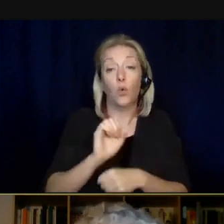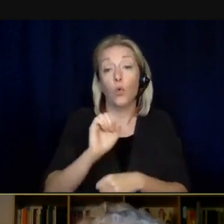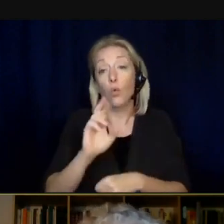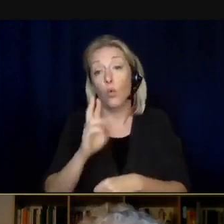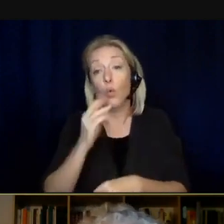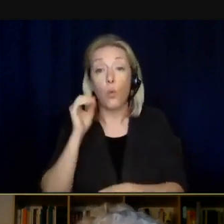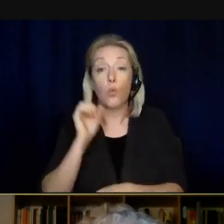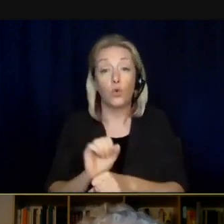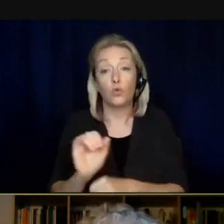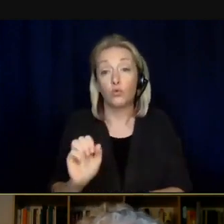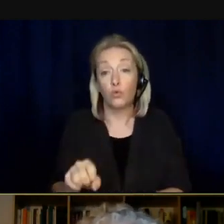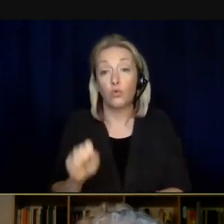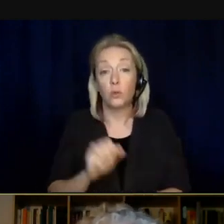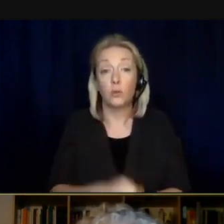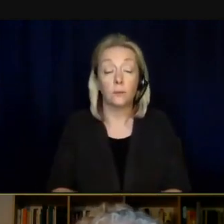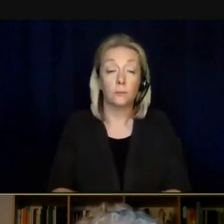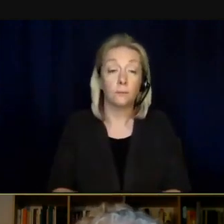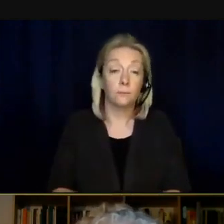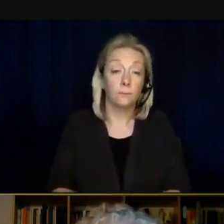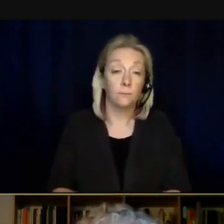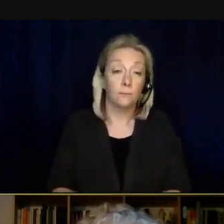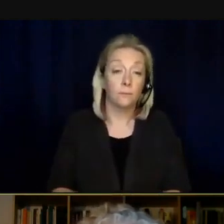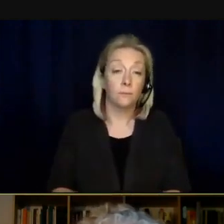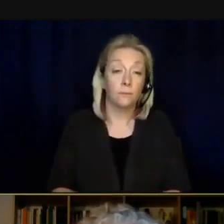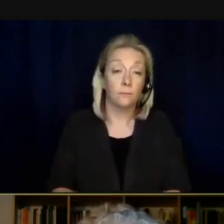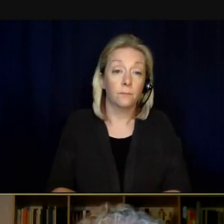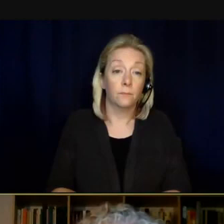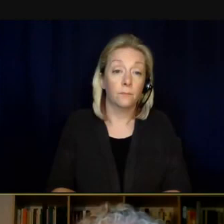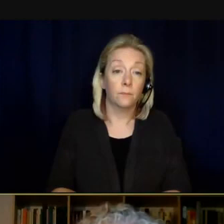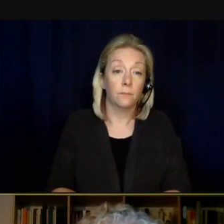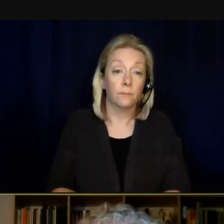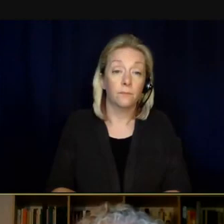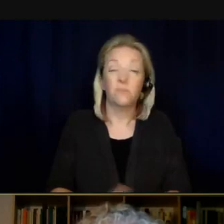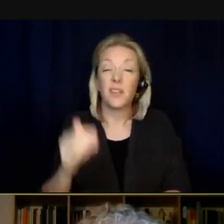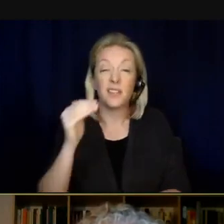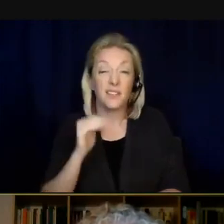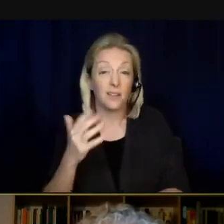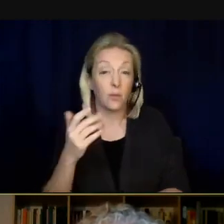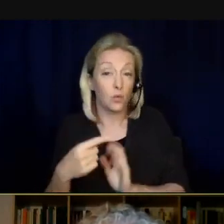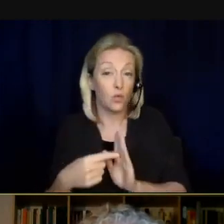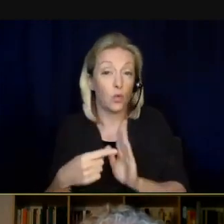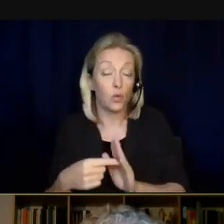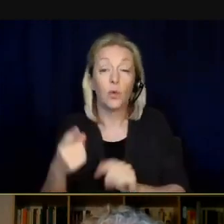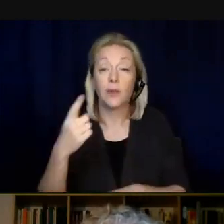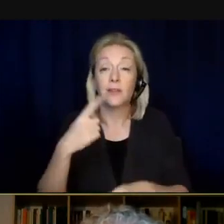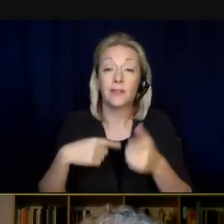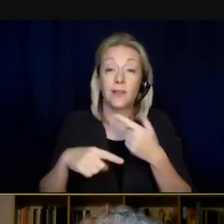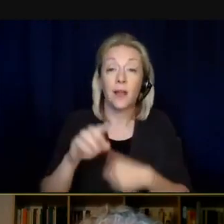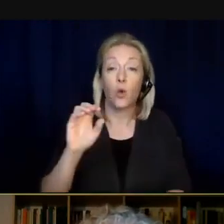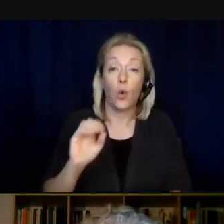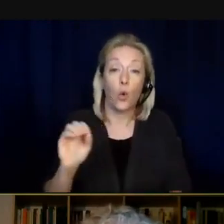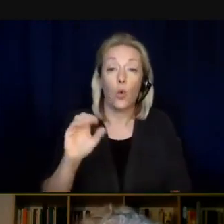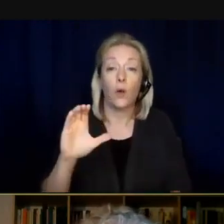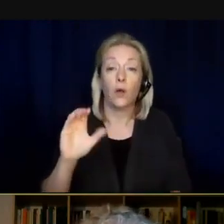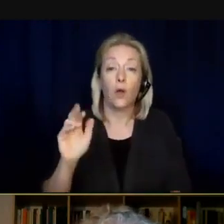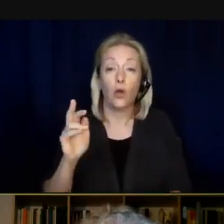homework, another fast thing to do. Okay, the next one I want to show you is Sino cards. So remember,